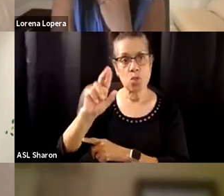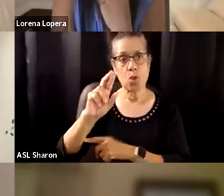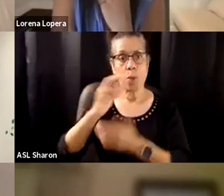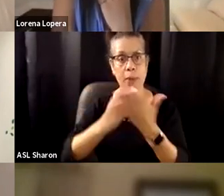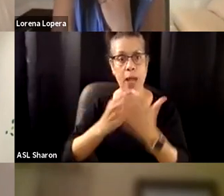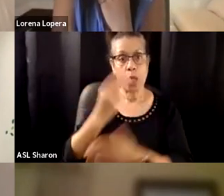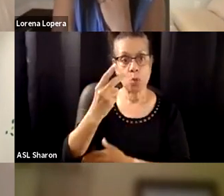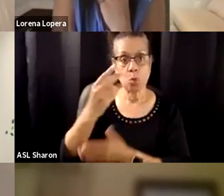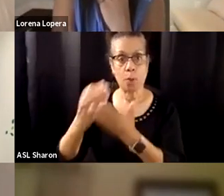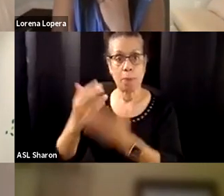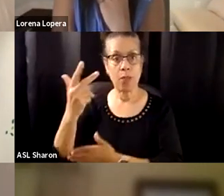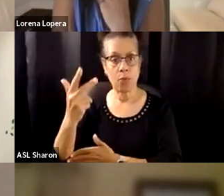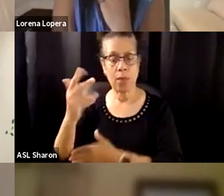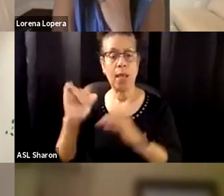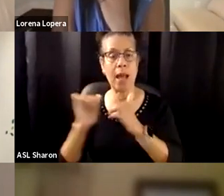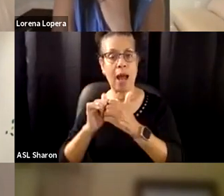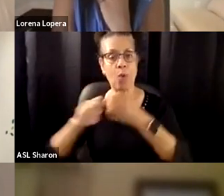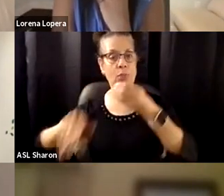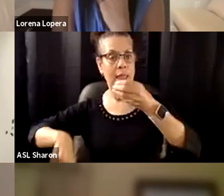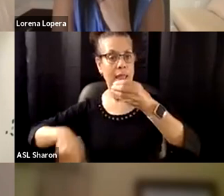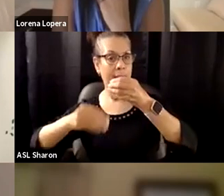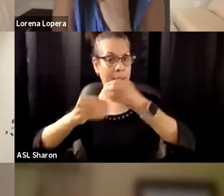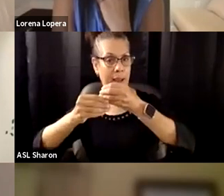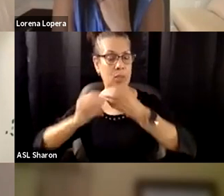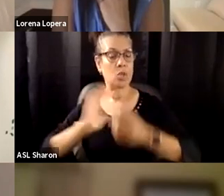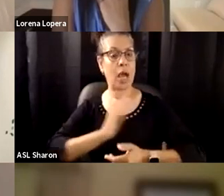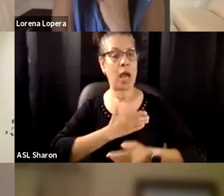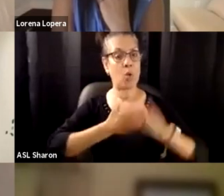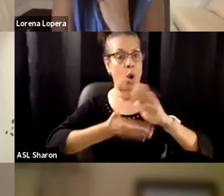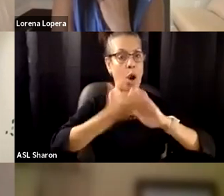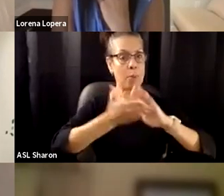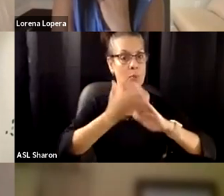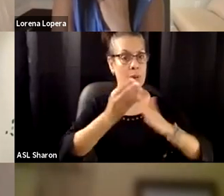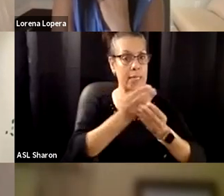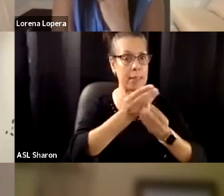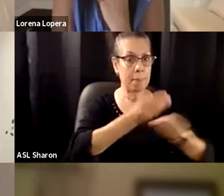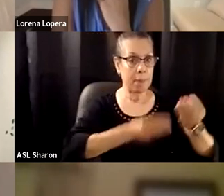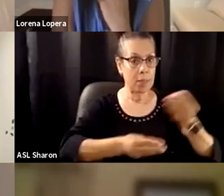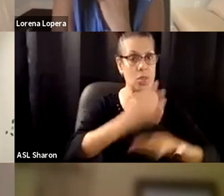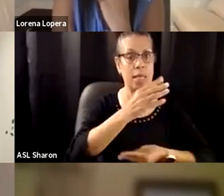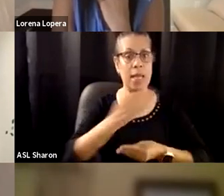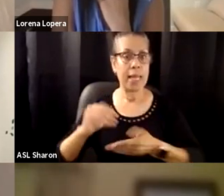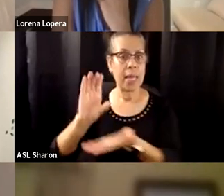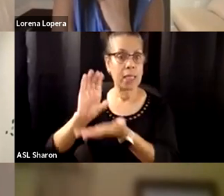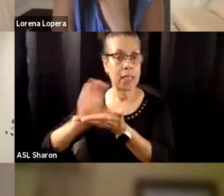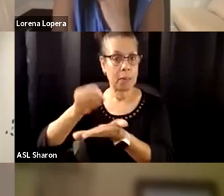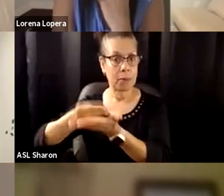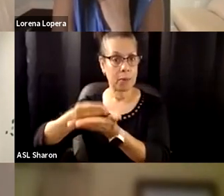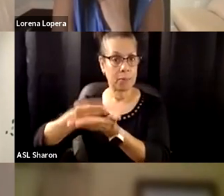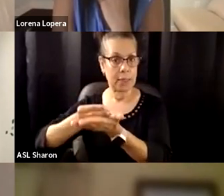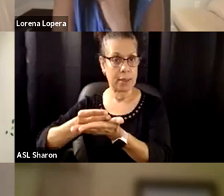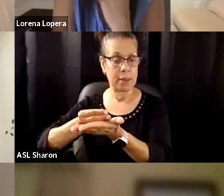3 are complements to both our operating budget investments and our capital budget investments so these are